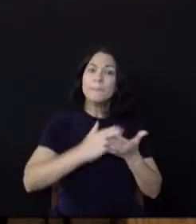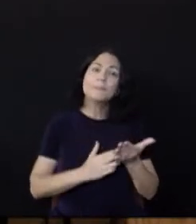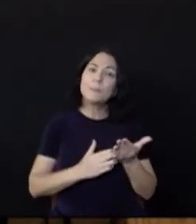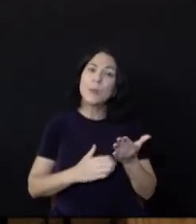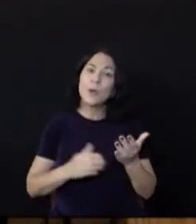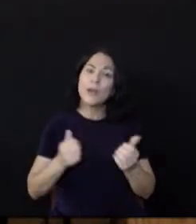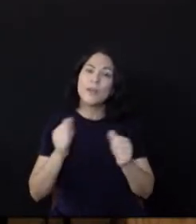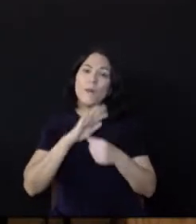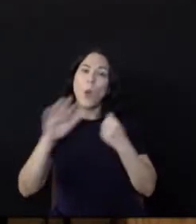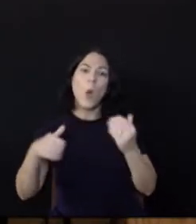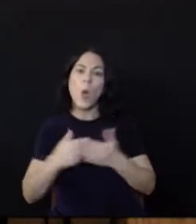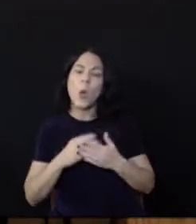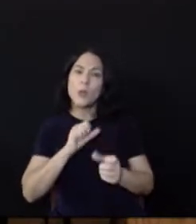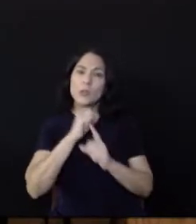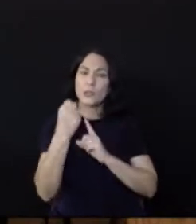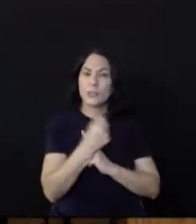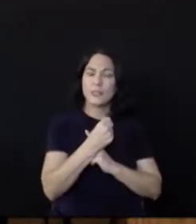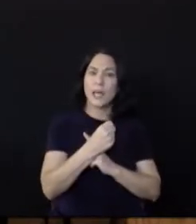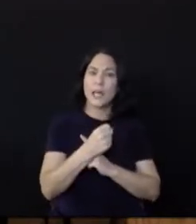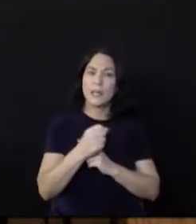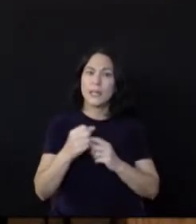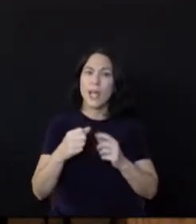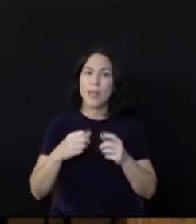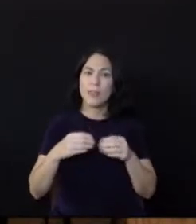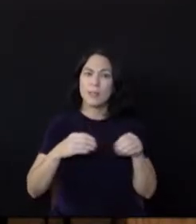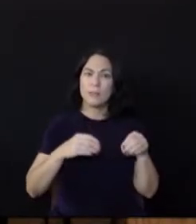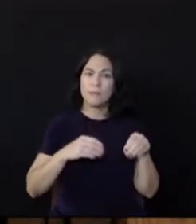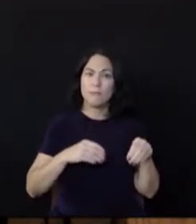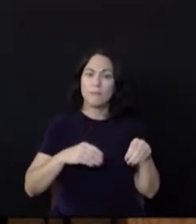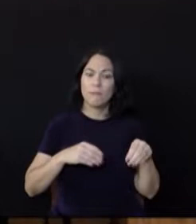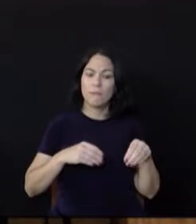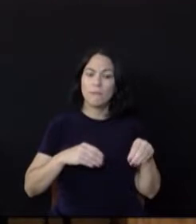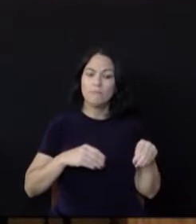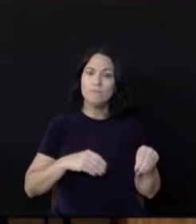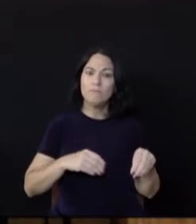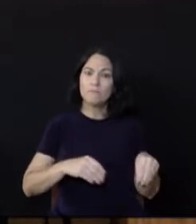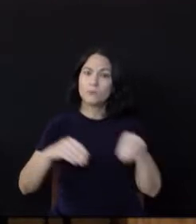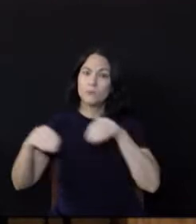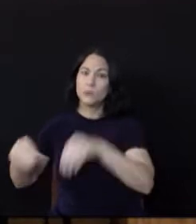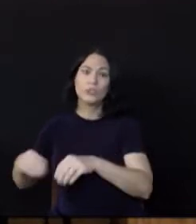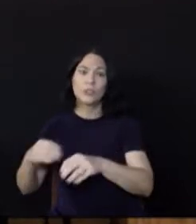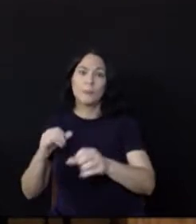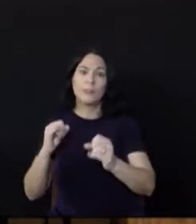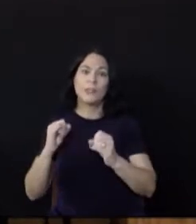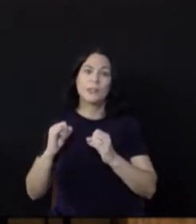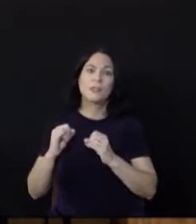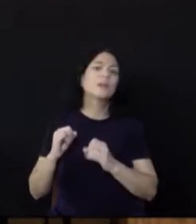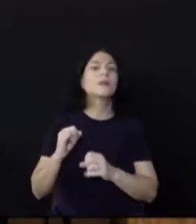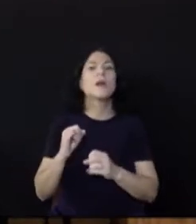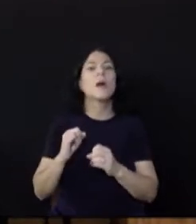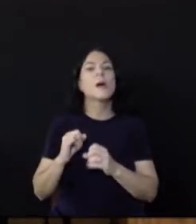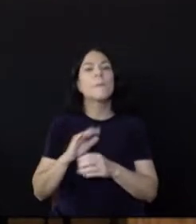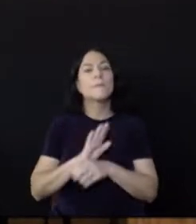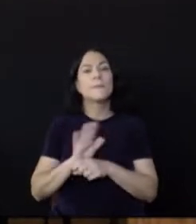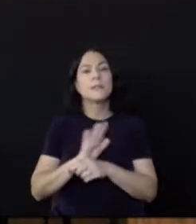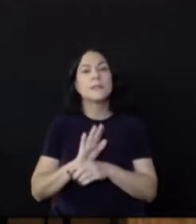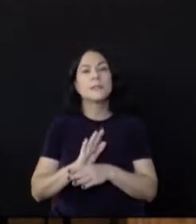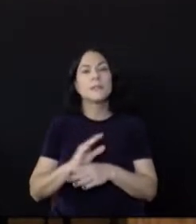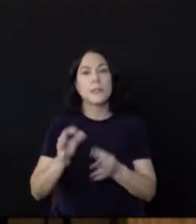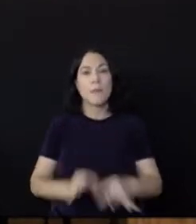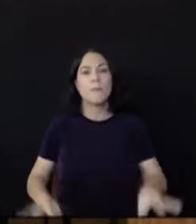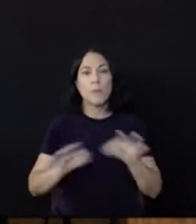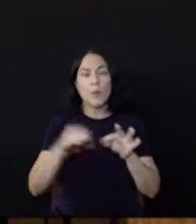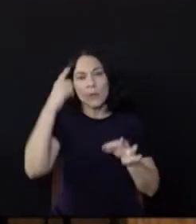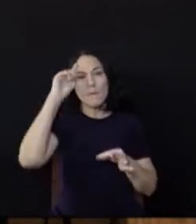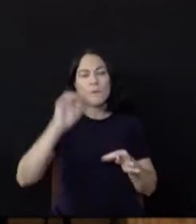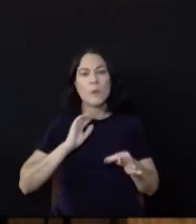throughout civilization. And the shipping industry is essential to a consumer-driven, consumer-based economy